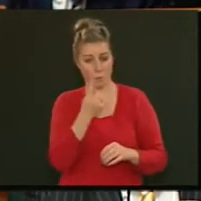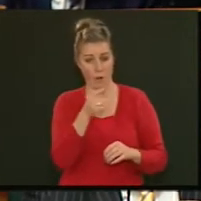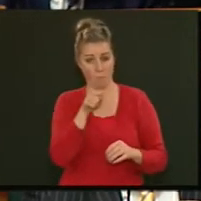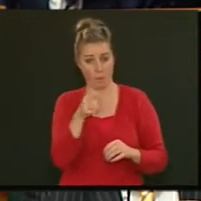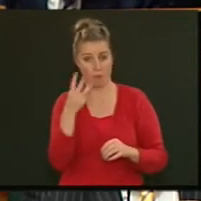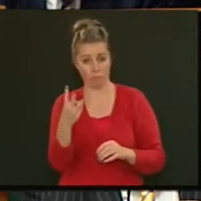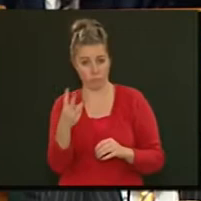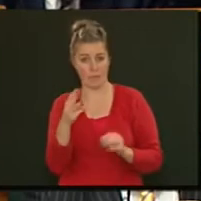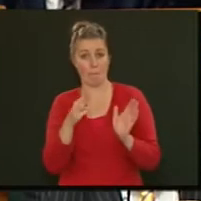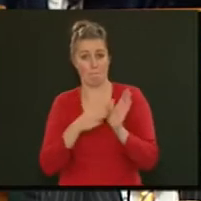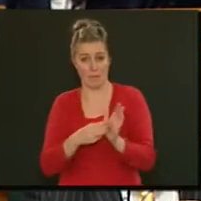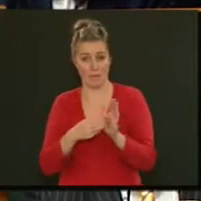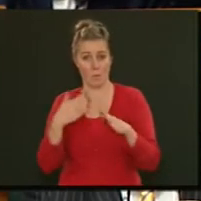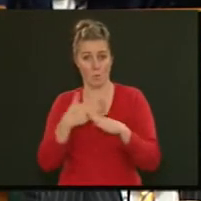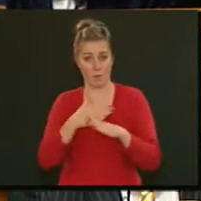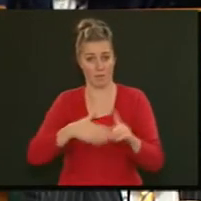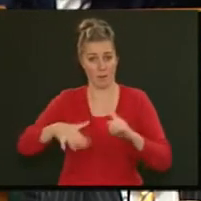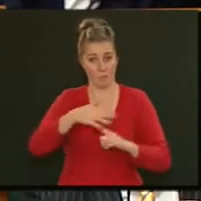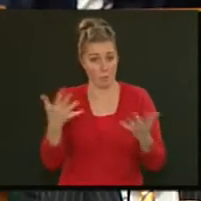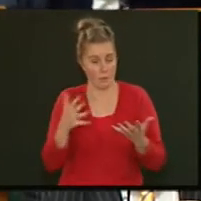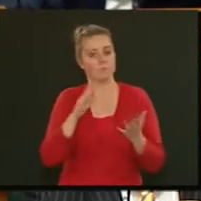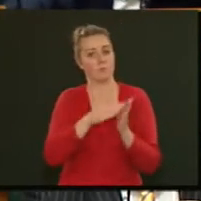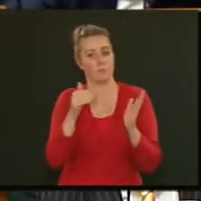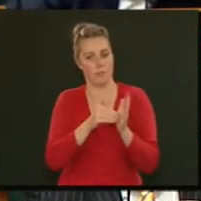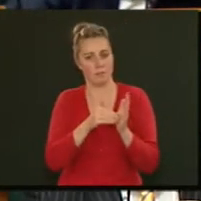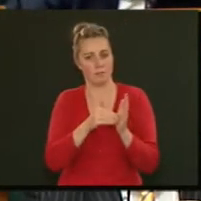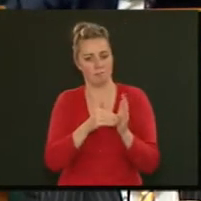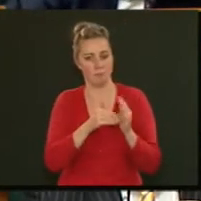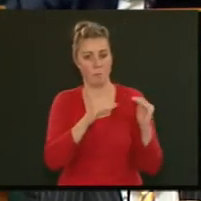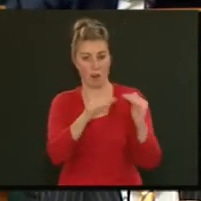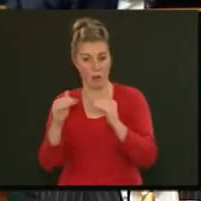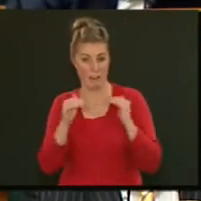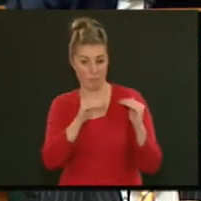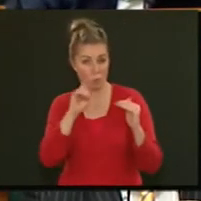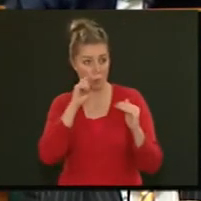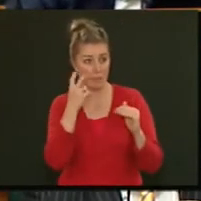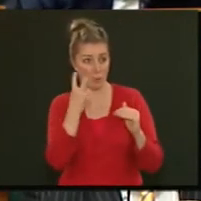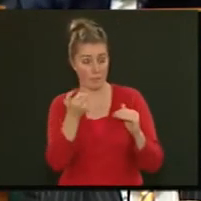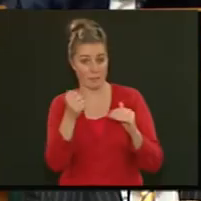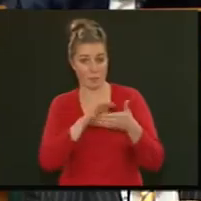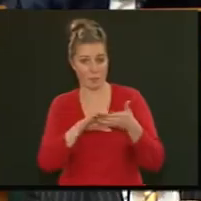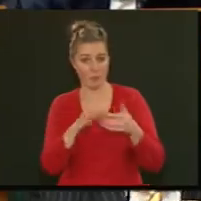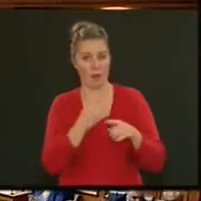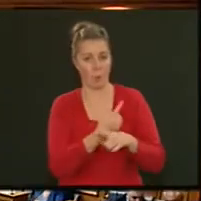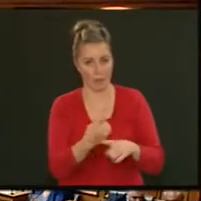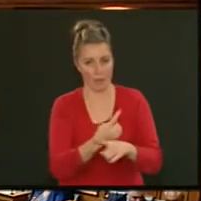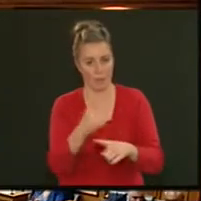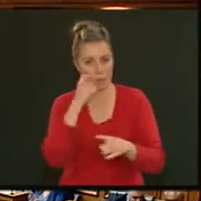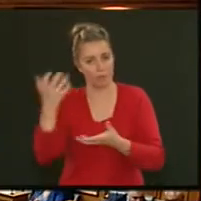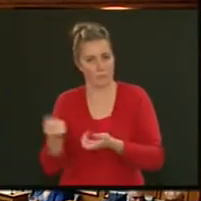million working age families in New Zealand by on average $26 per week, Mr